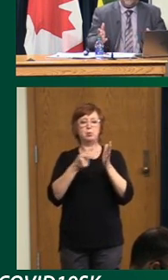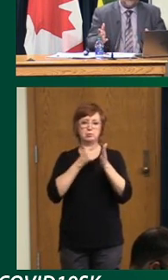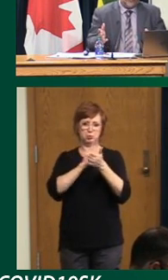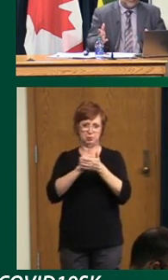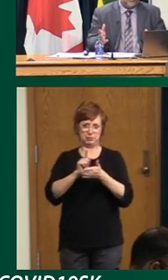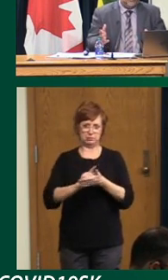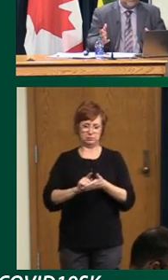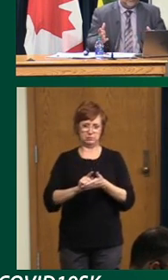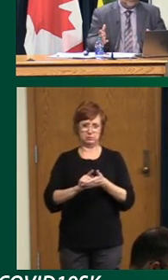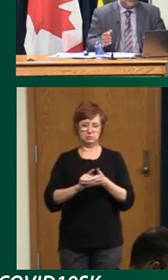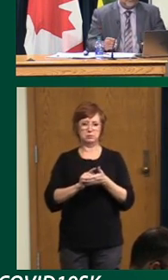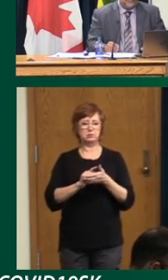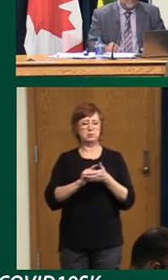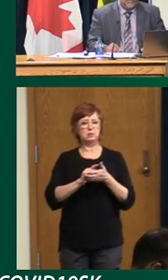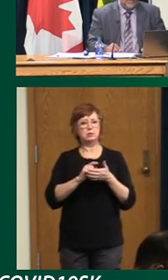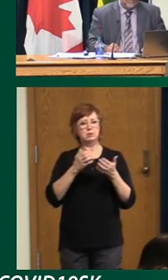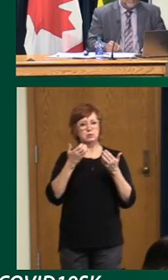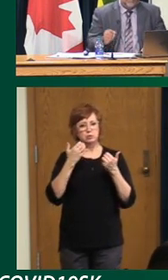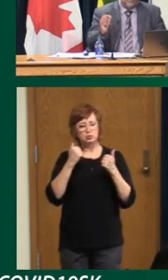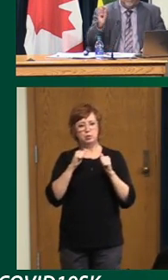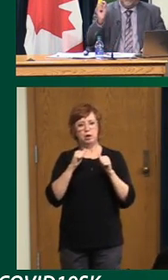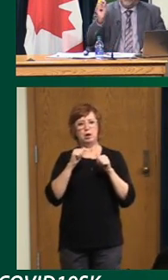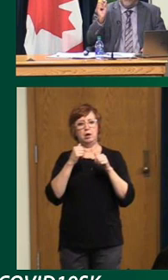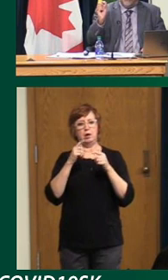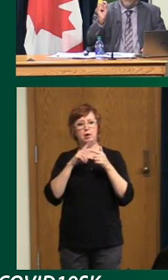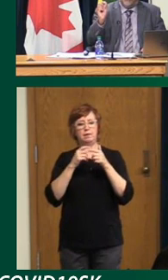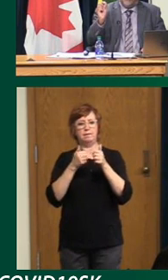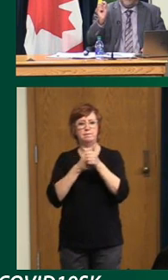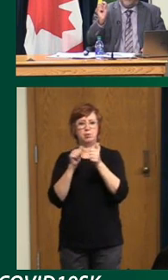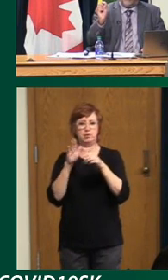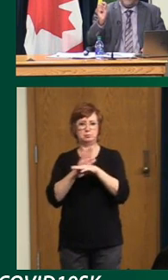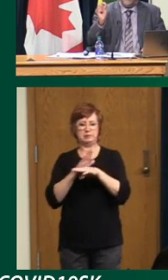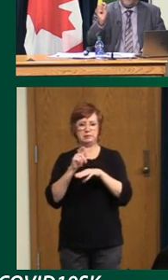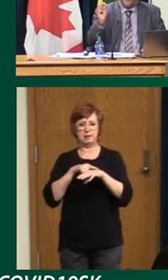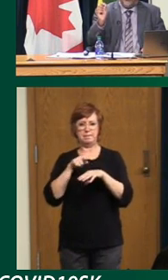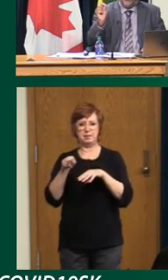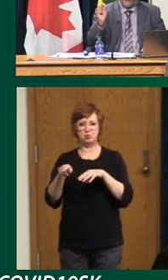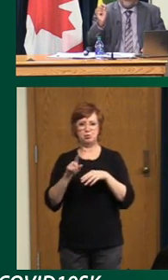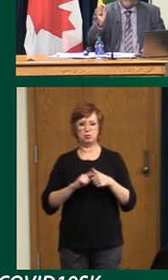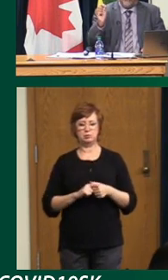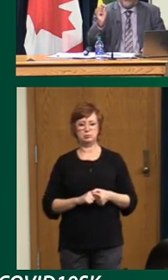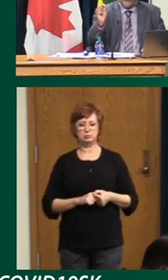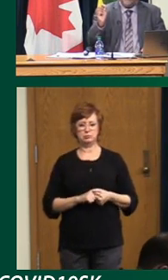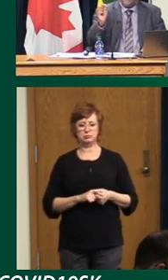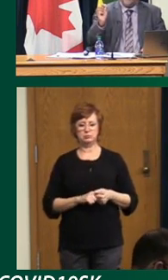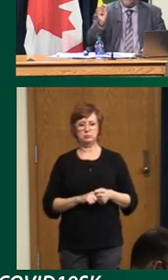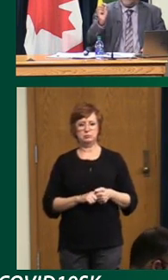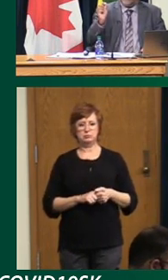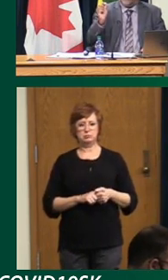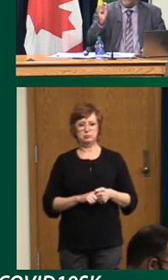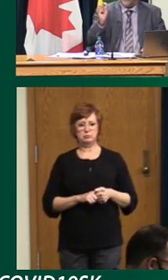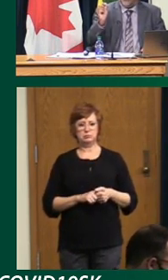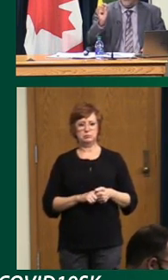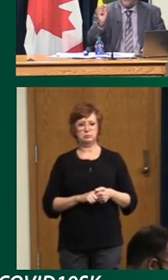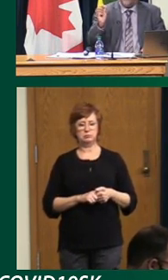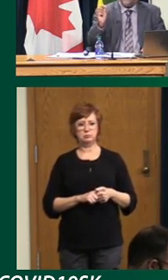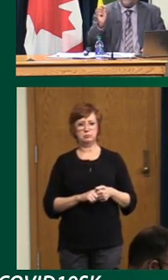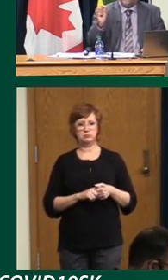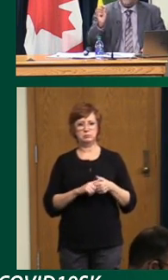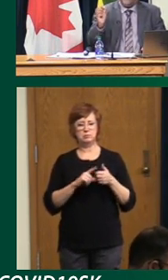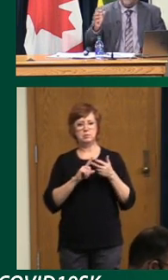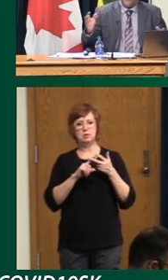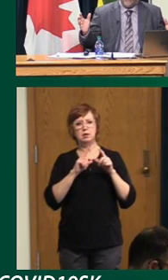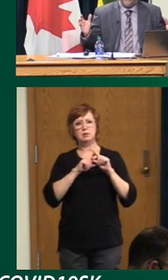times where it's not too crowded, then more frequently. And that's the beauty of modeling, that all of these